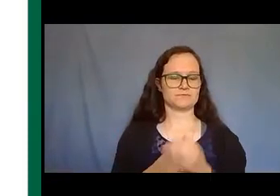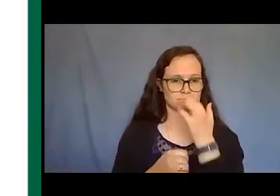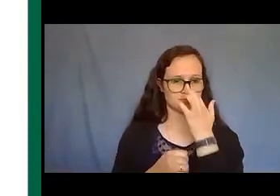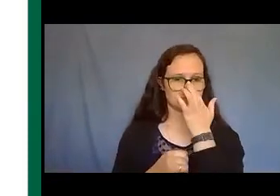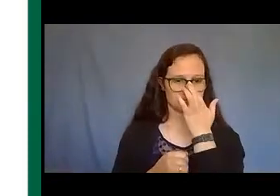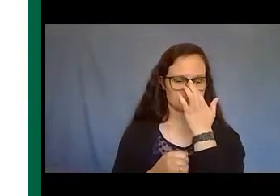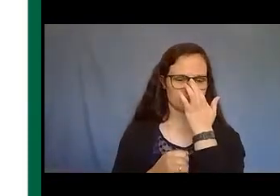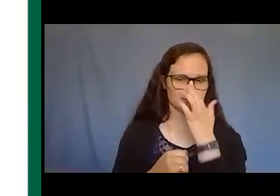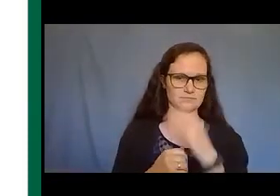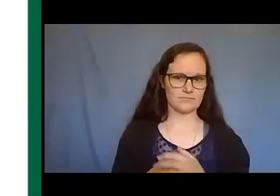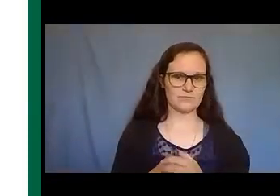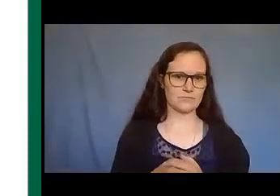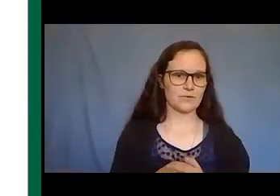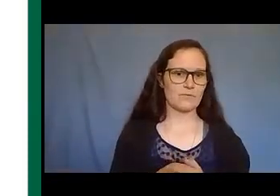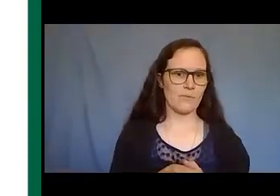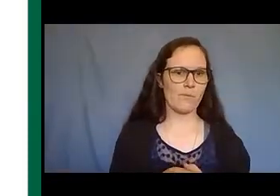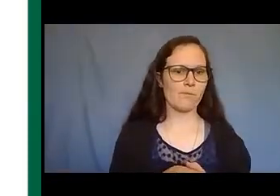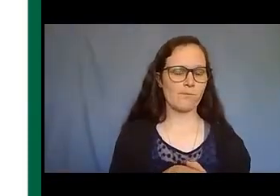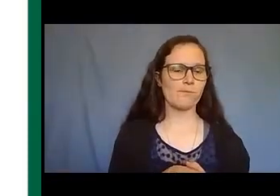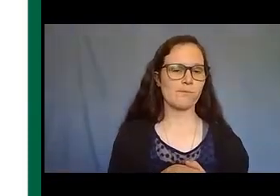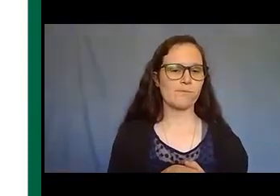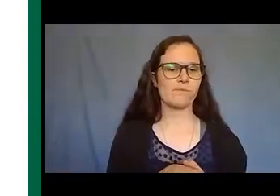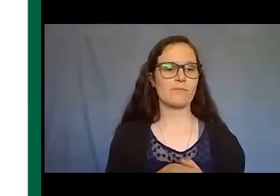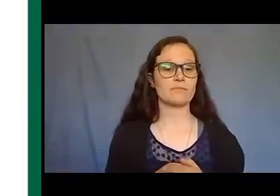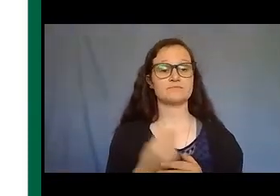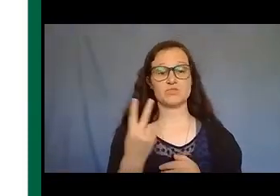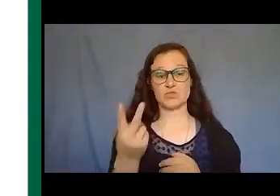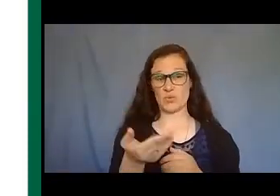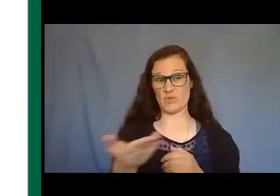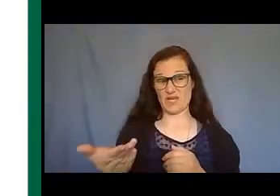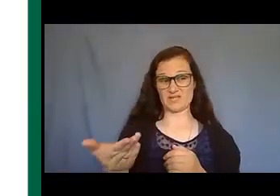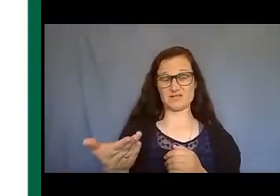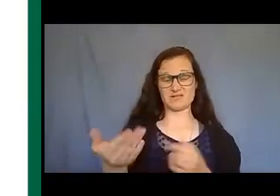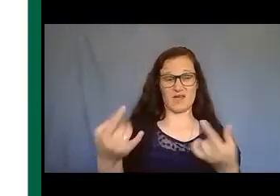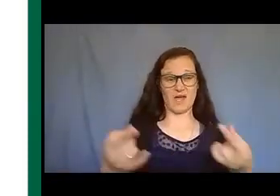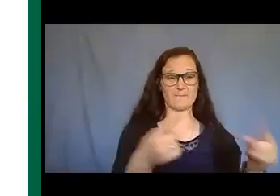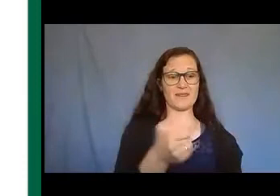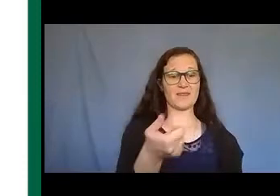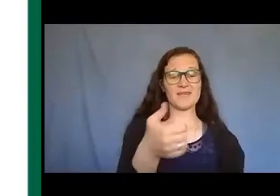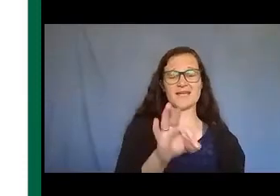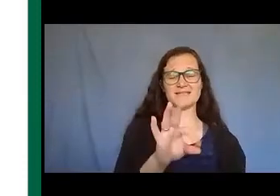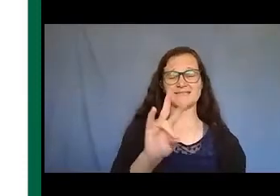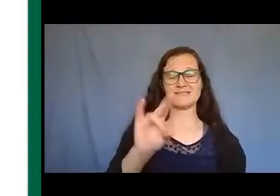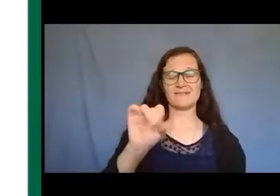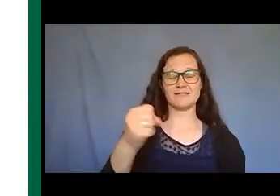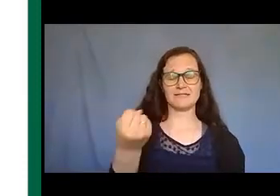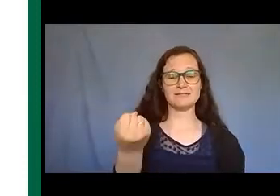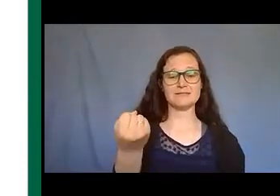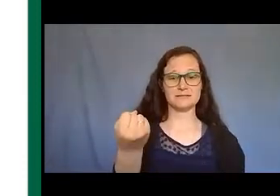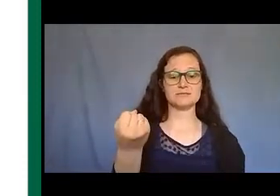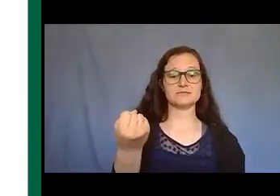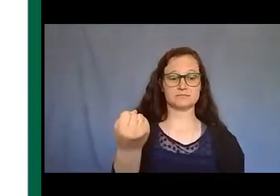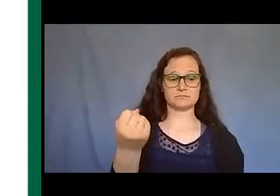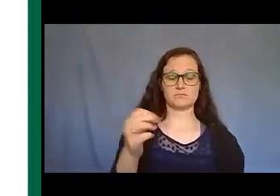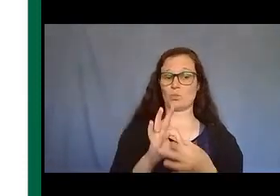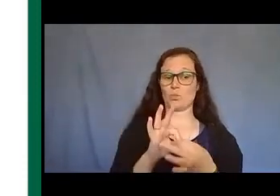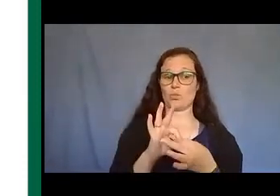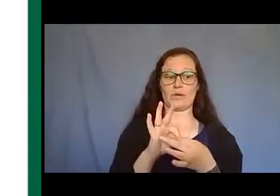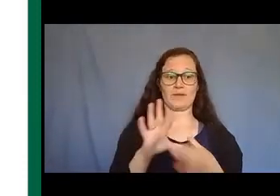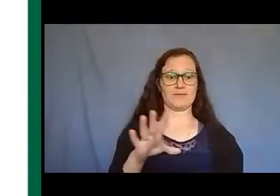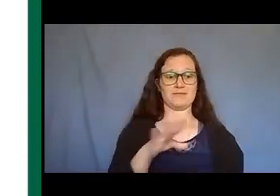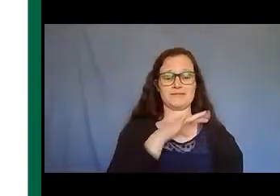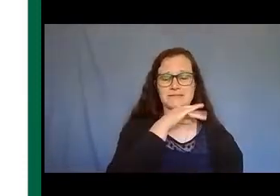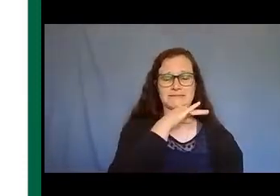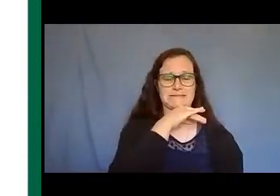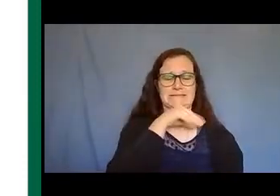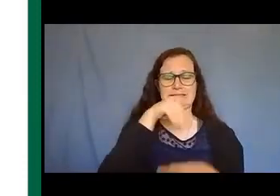uranium. Two events in the 1970s also released some waste into the Animas River. The